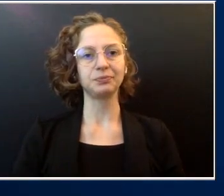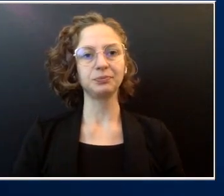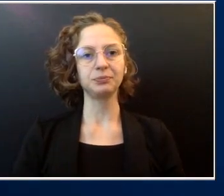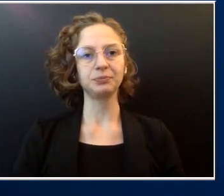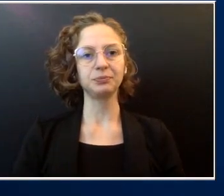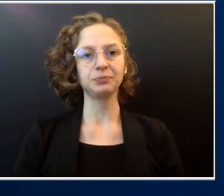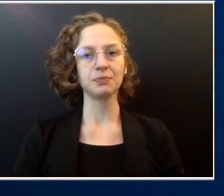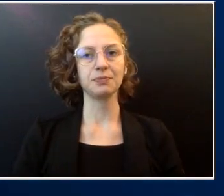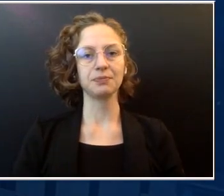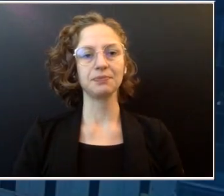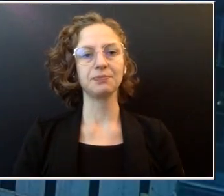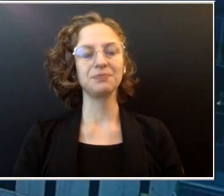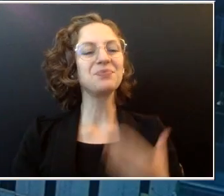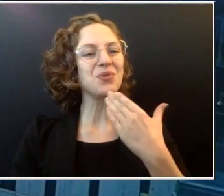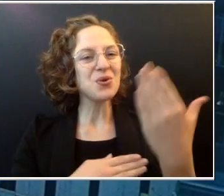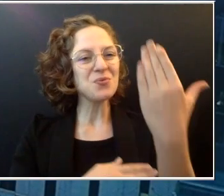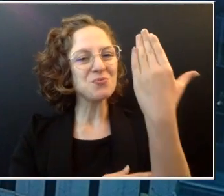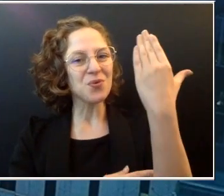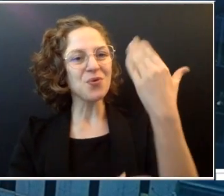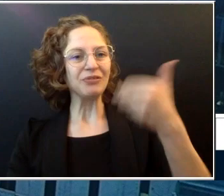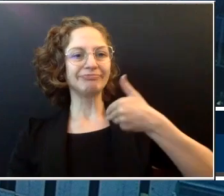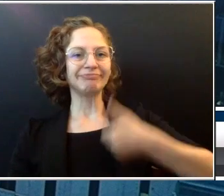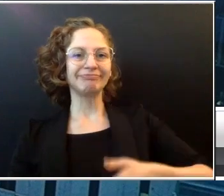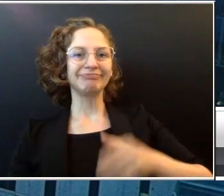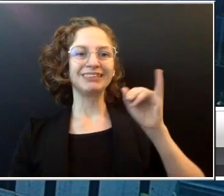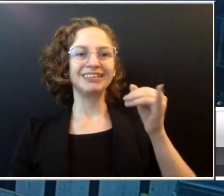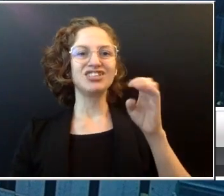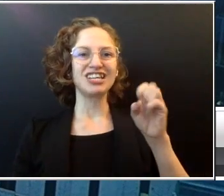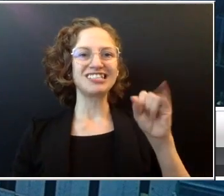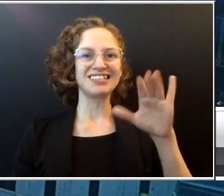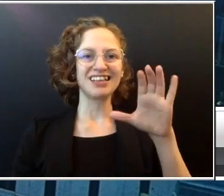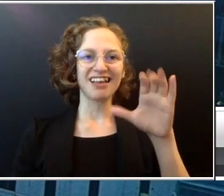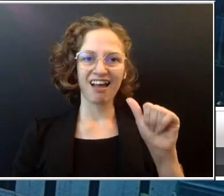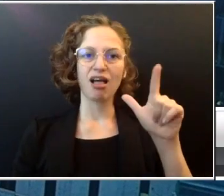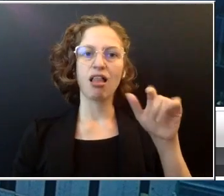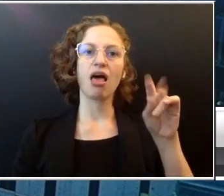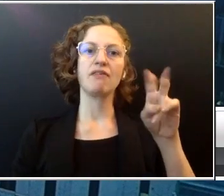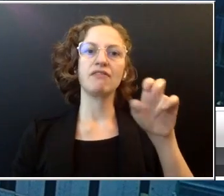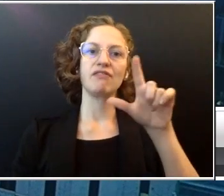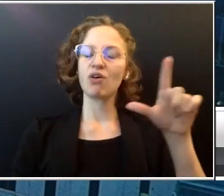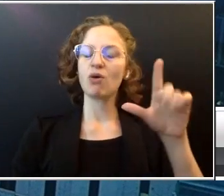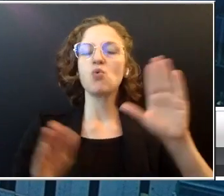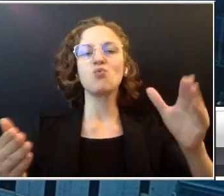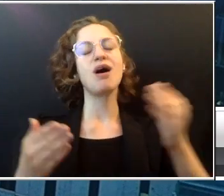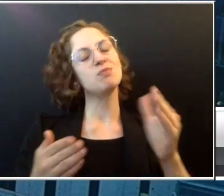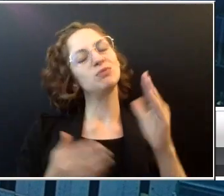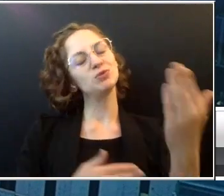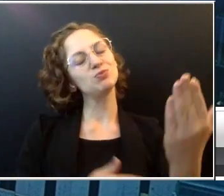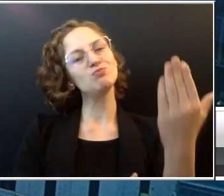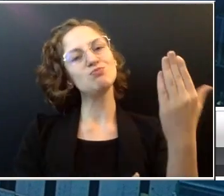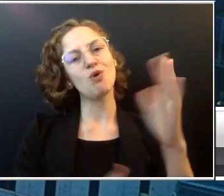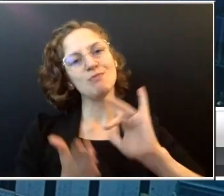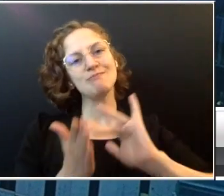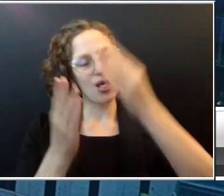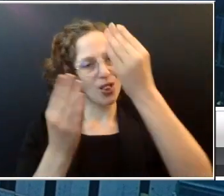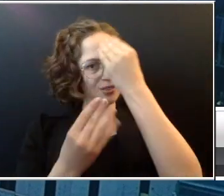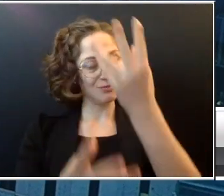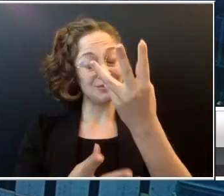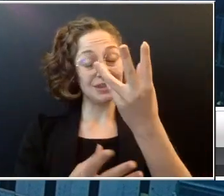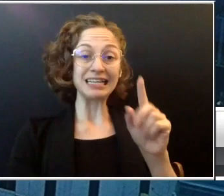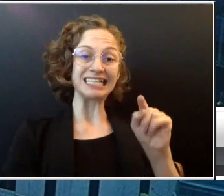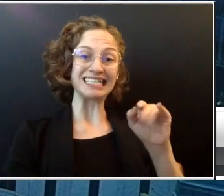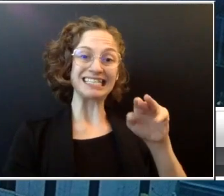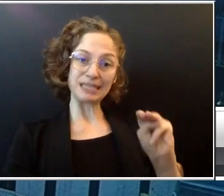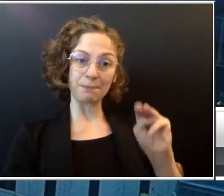Good morning, I'm Jessica Lovell, and welcome to the Morning Medical Update. When Tim Grimes learned he had skin cancer and that it had